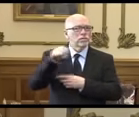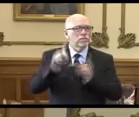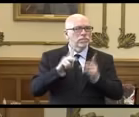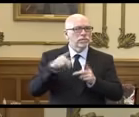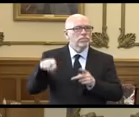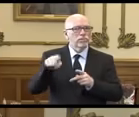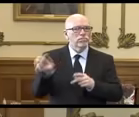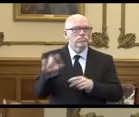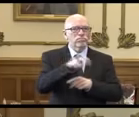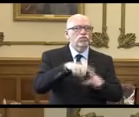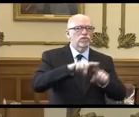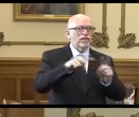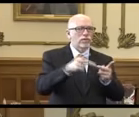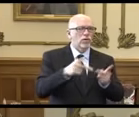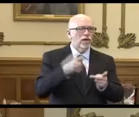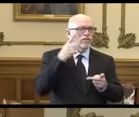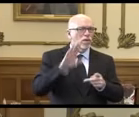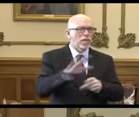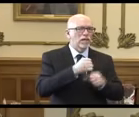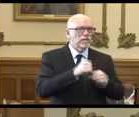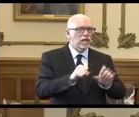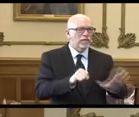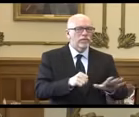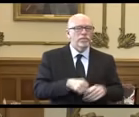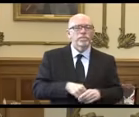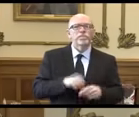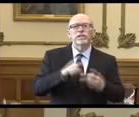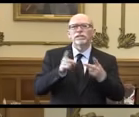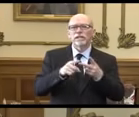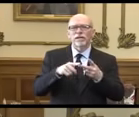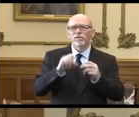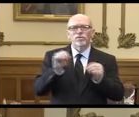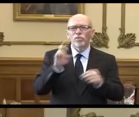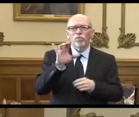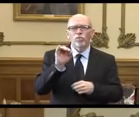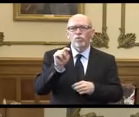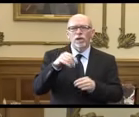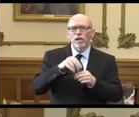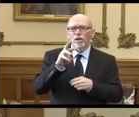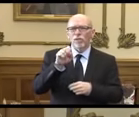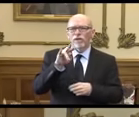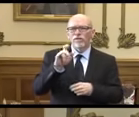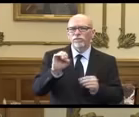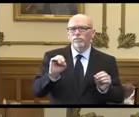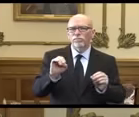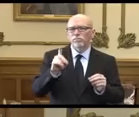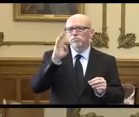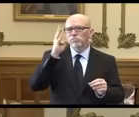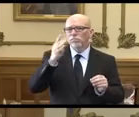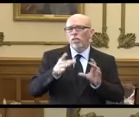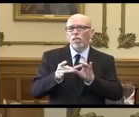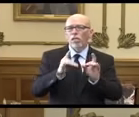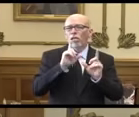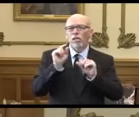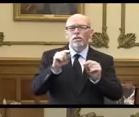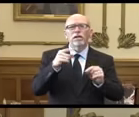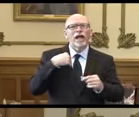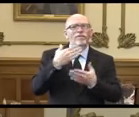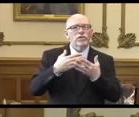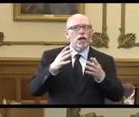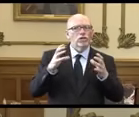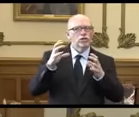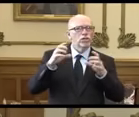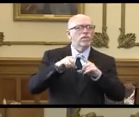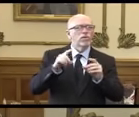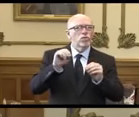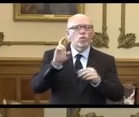that location for their own safety. Secondly, there was not a riot at Westville. There has been some tension at a couple locations, but there